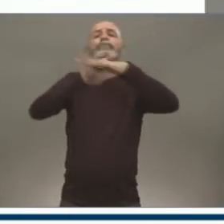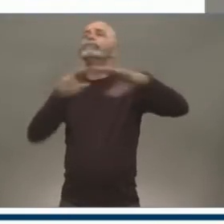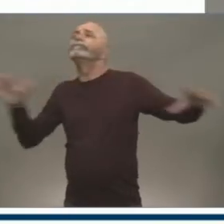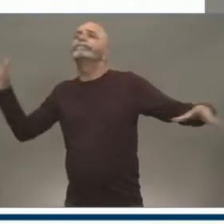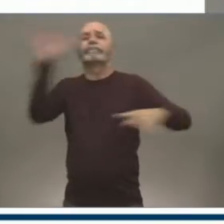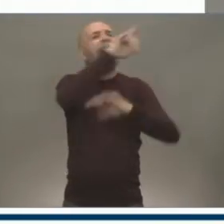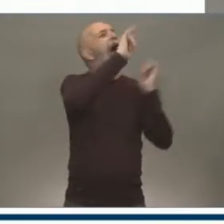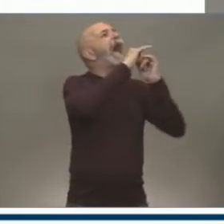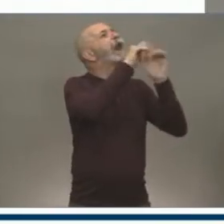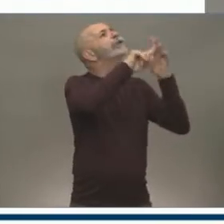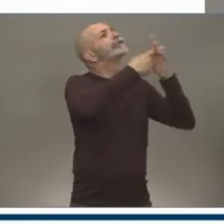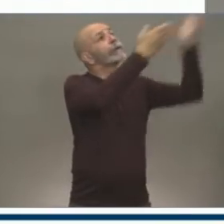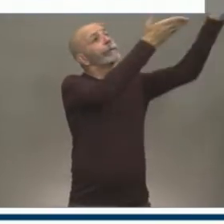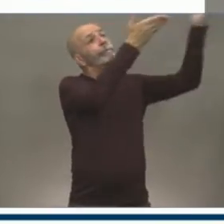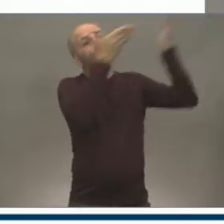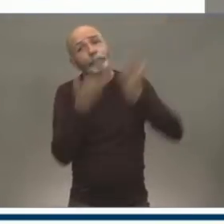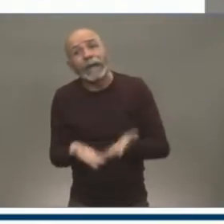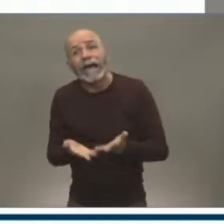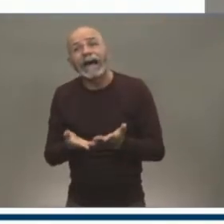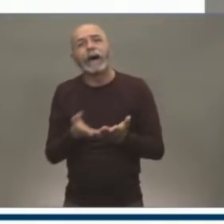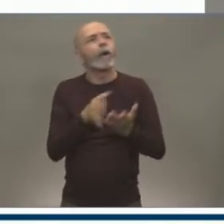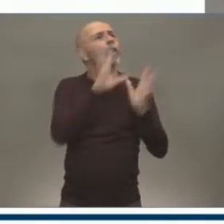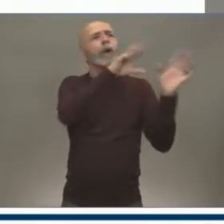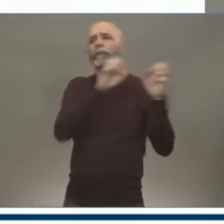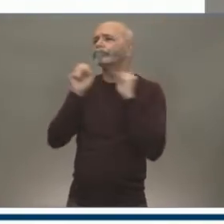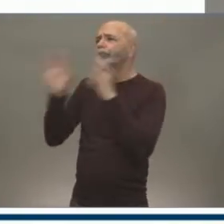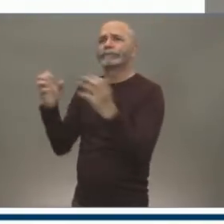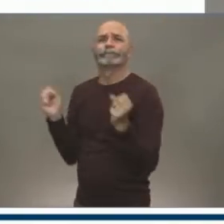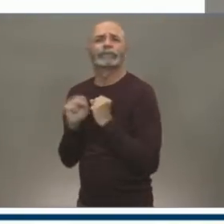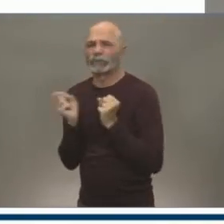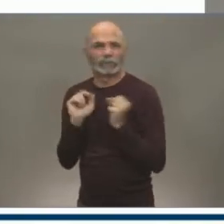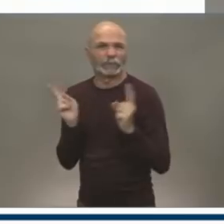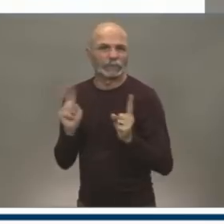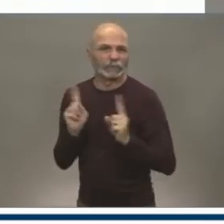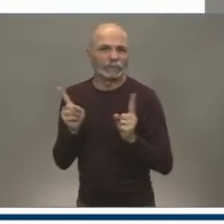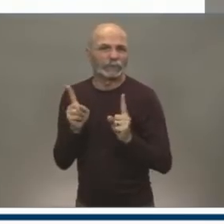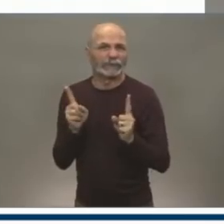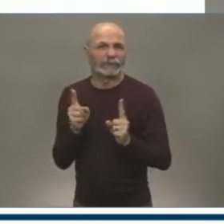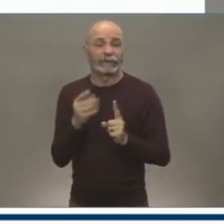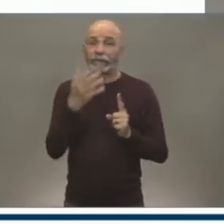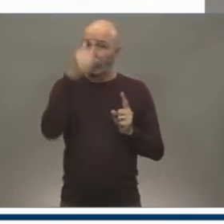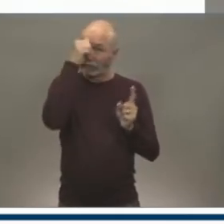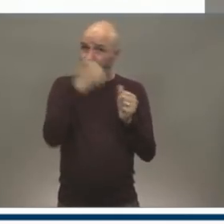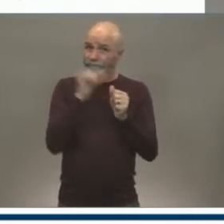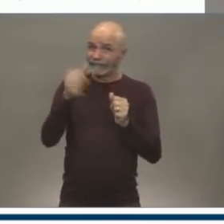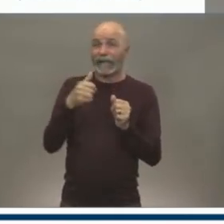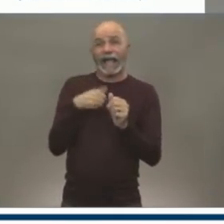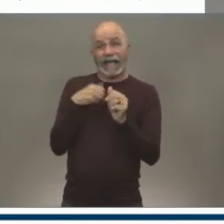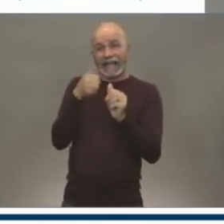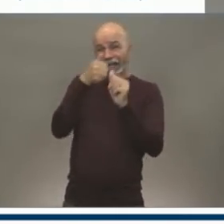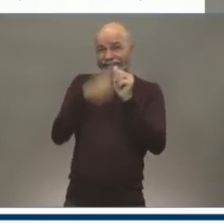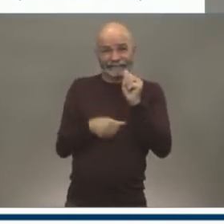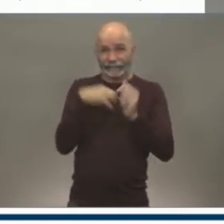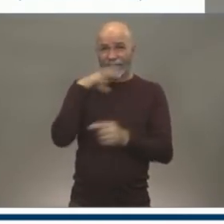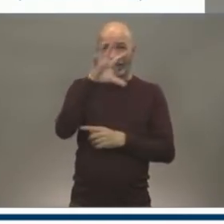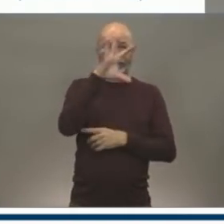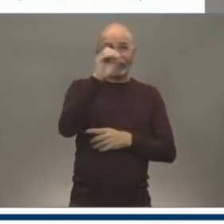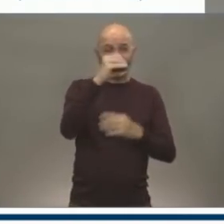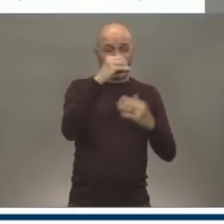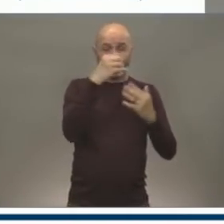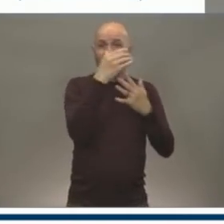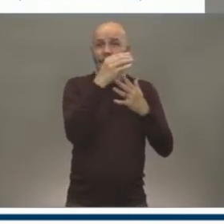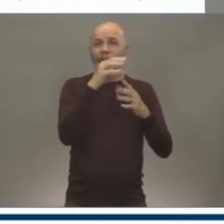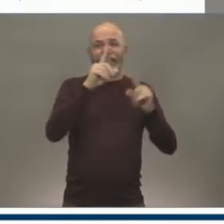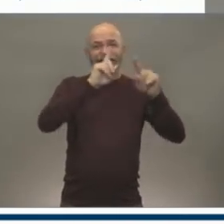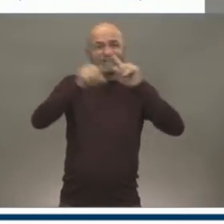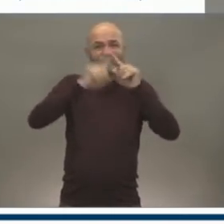be delivered. Each of the potential vaccine candidates, there's different requirements around the temperature it must be kept at and keeping